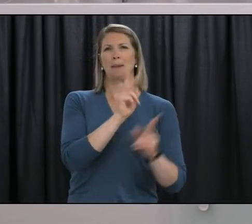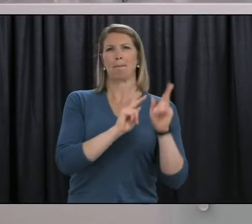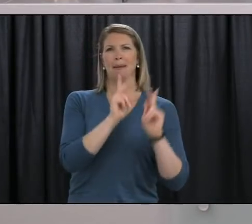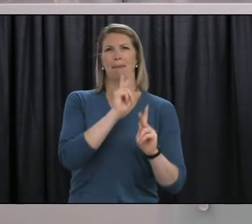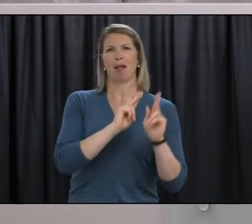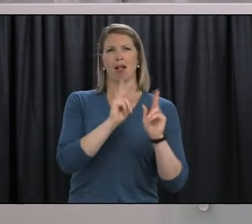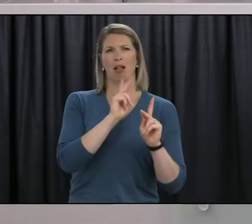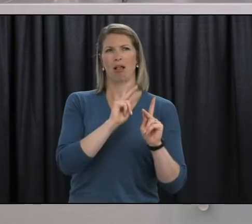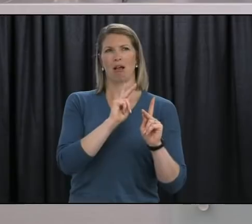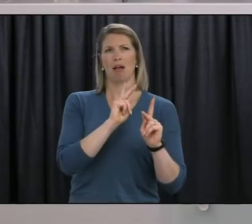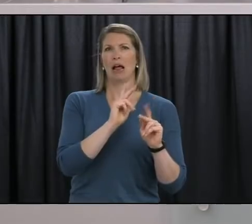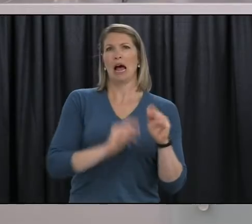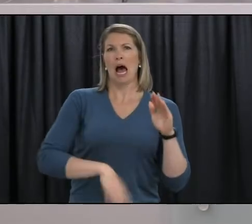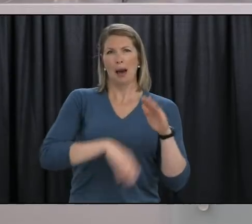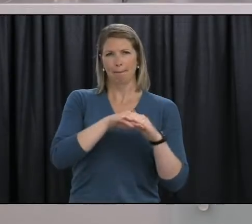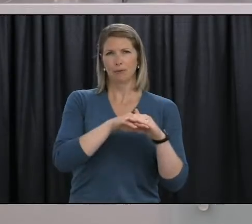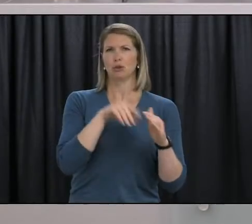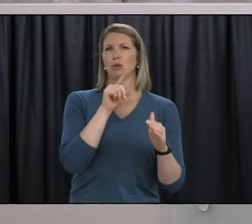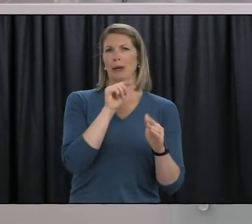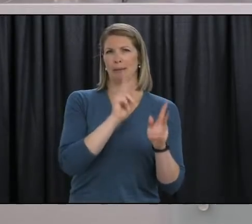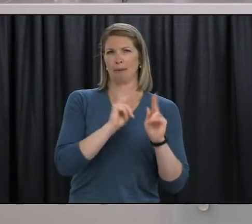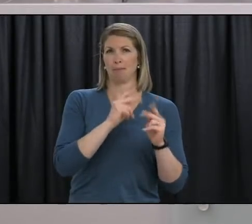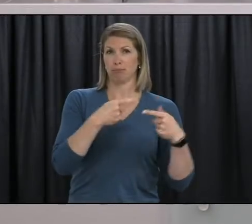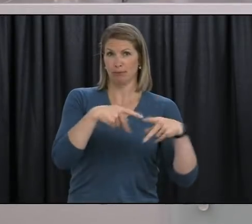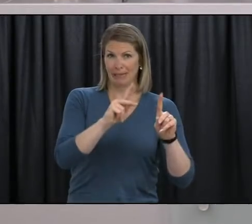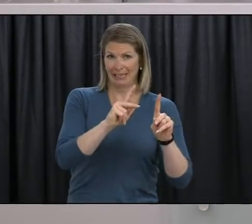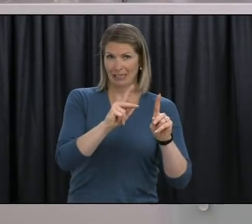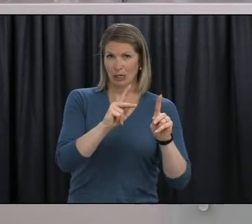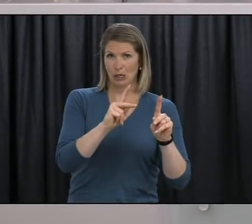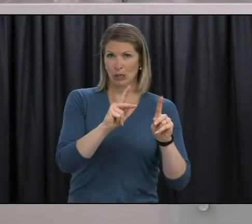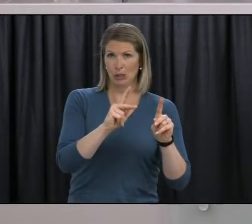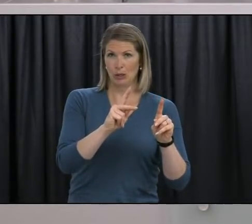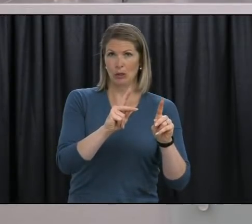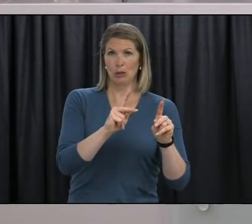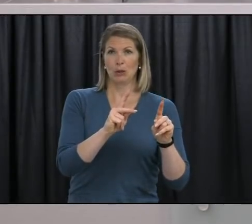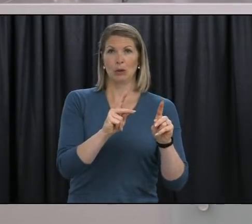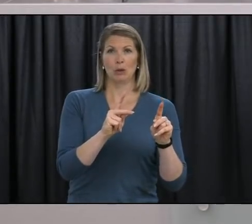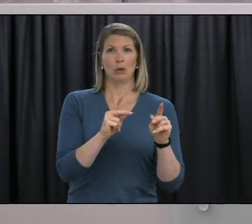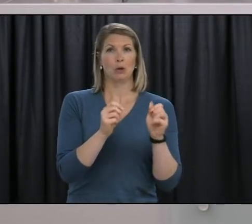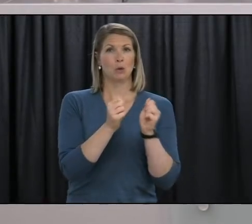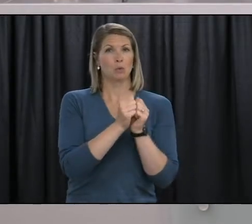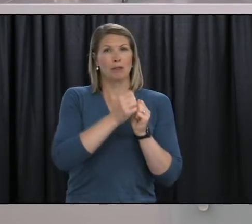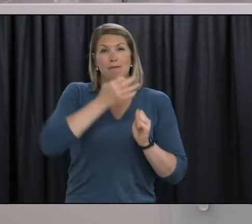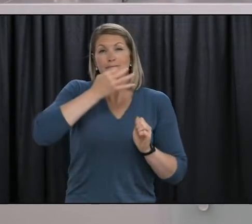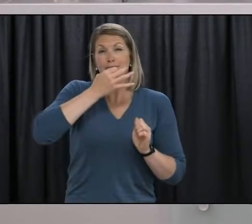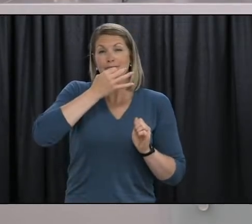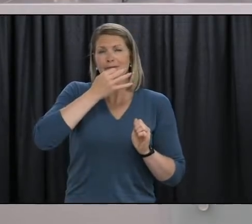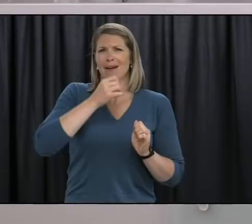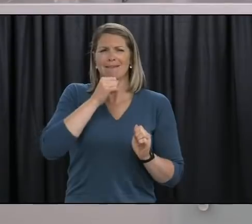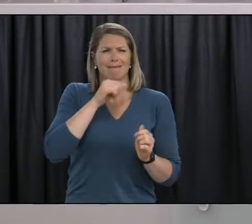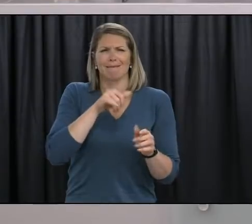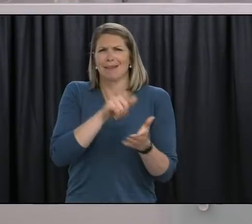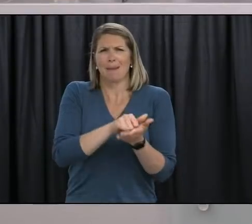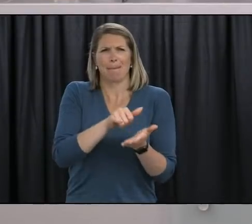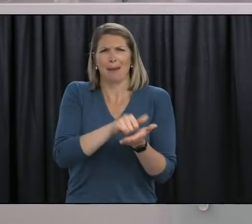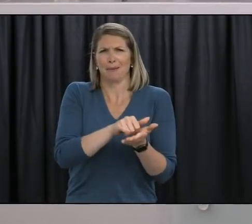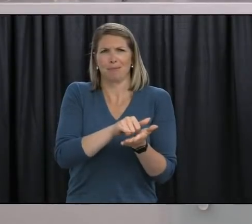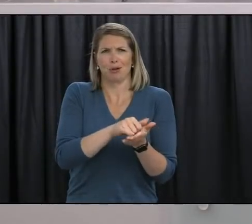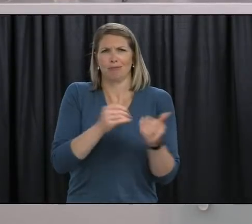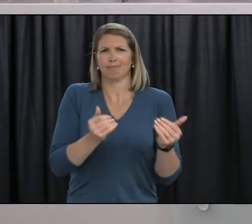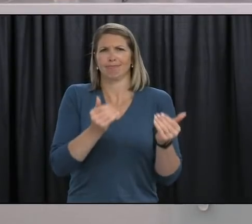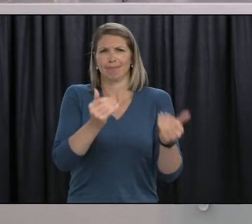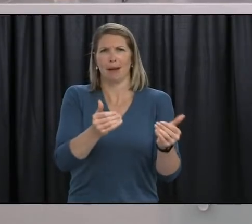team. If you have officials as well, even an increase of 5 or 10 at the most would do the trick. Why is this not a consideration?